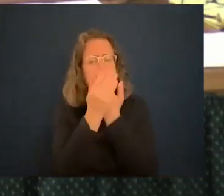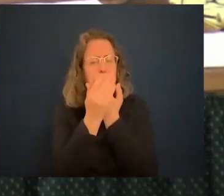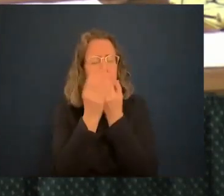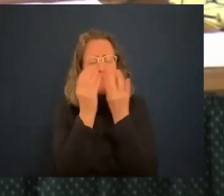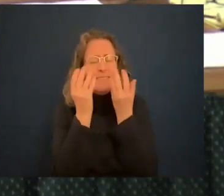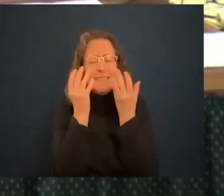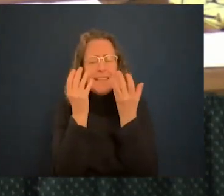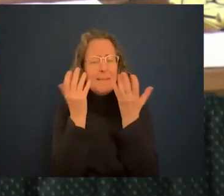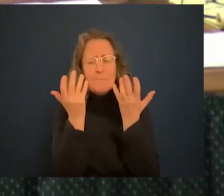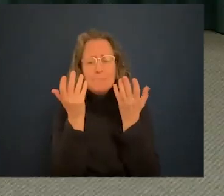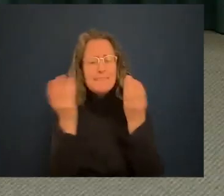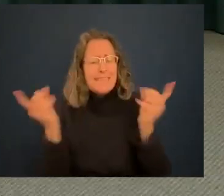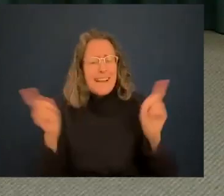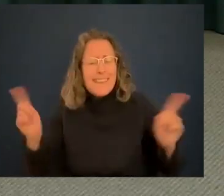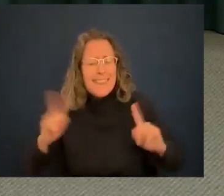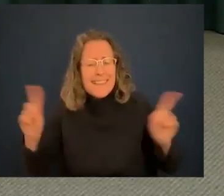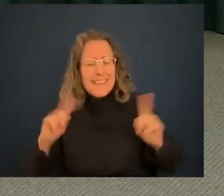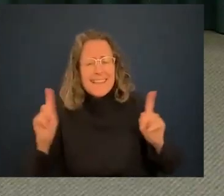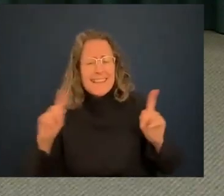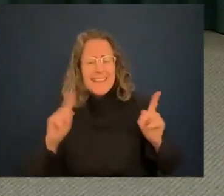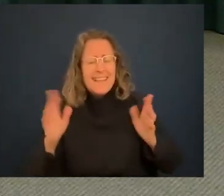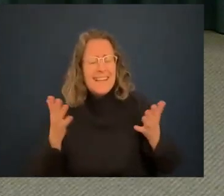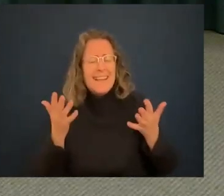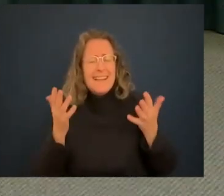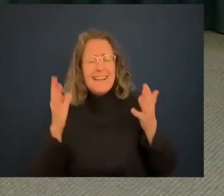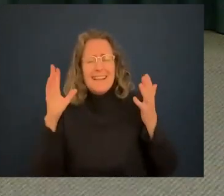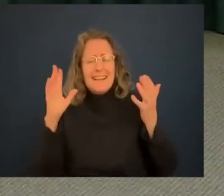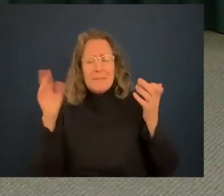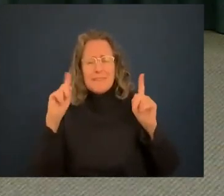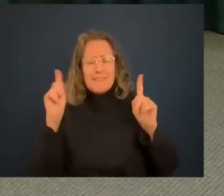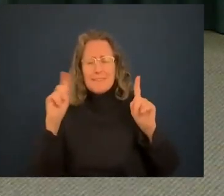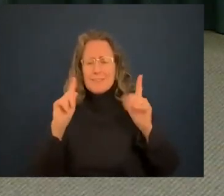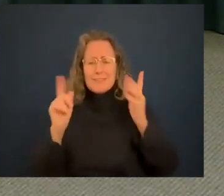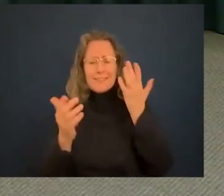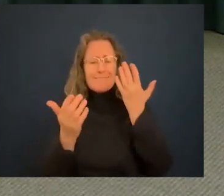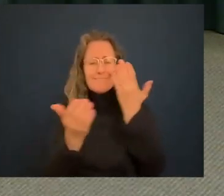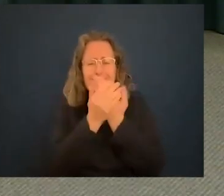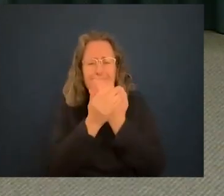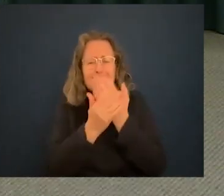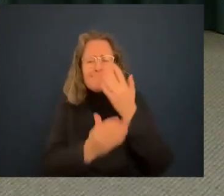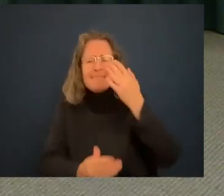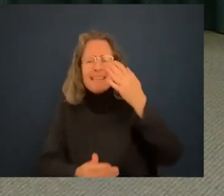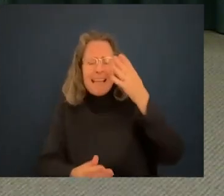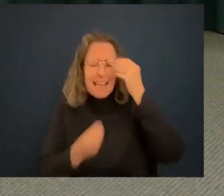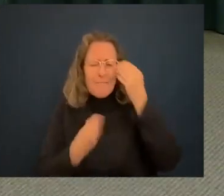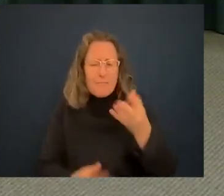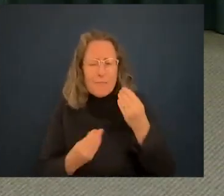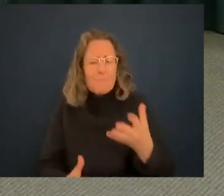we're not we're not okay um well it sounds like you're proposing that there's a